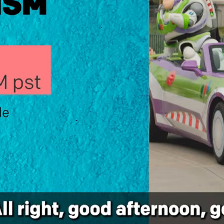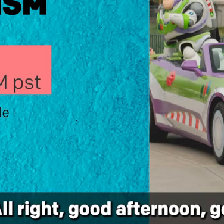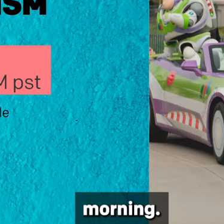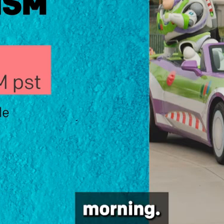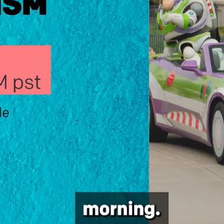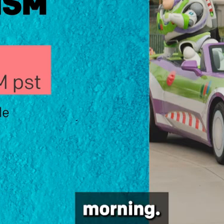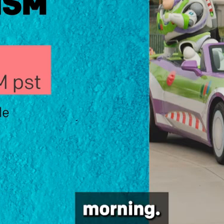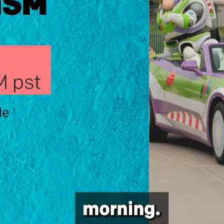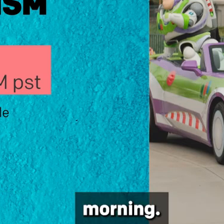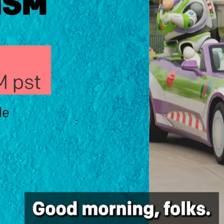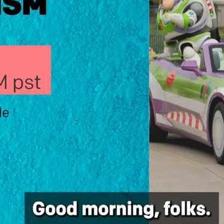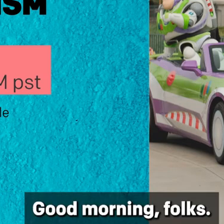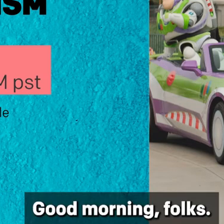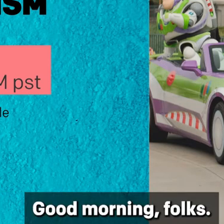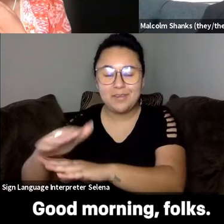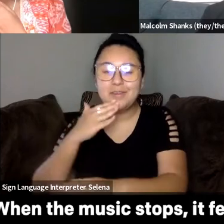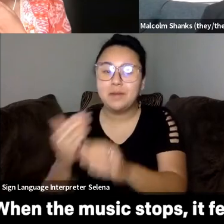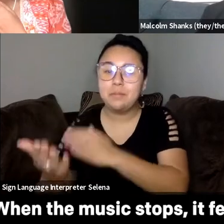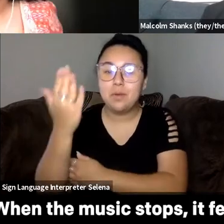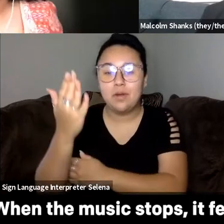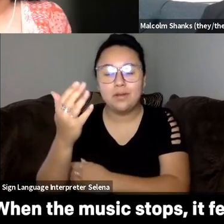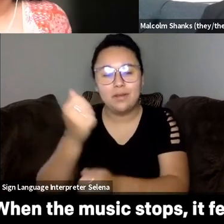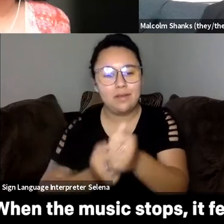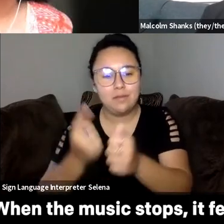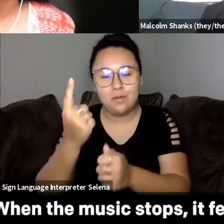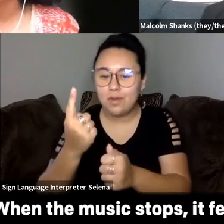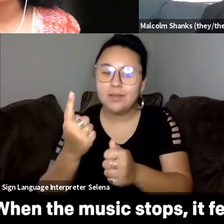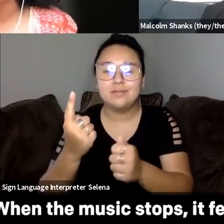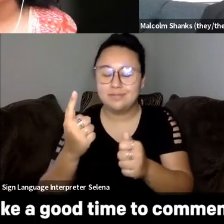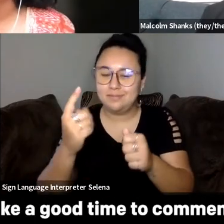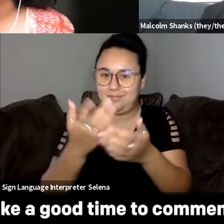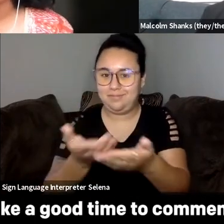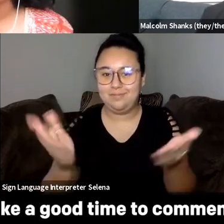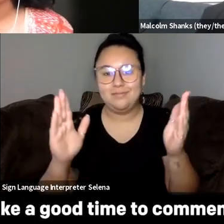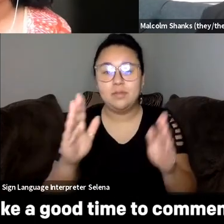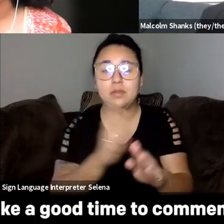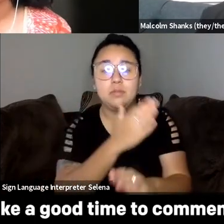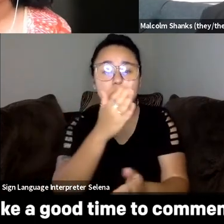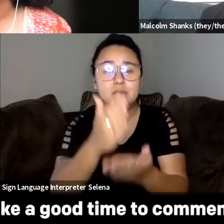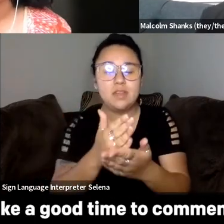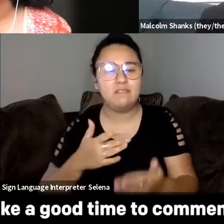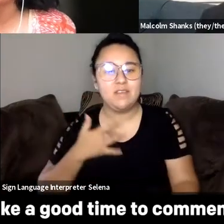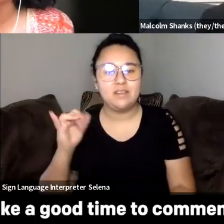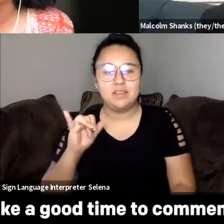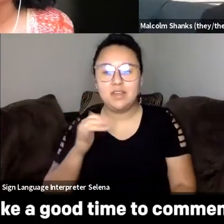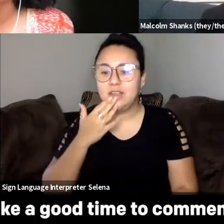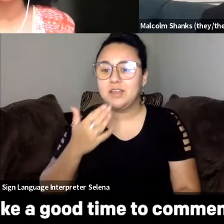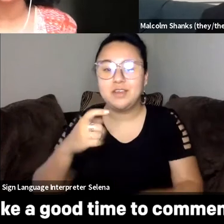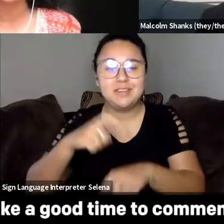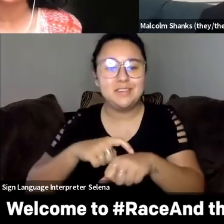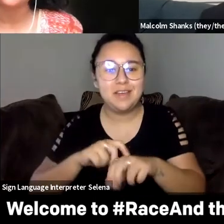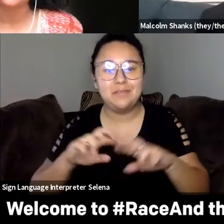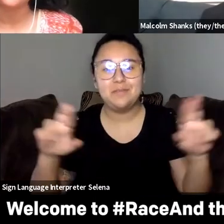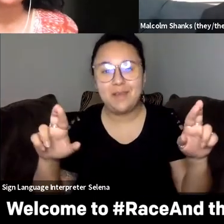All right. Good afternoon. Good morning. Good morning, folks. When the music stops, it feels like a good time